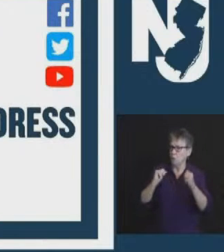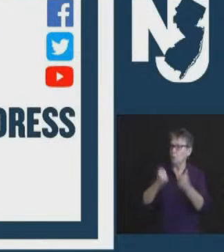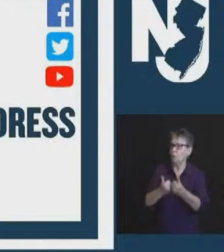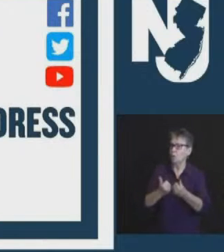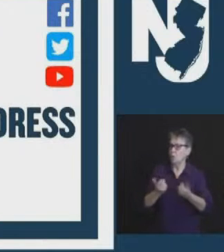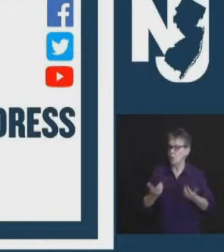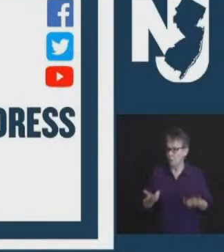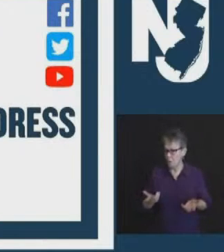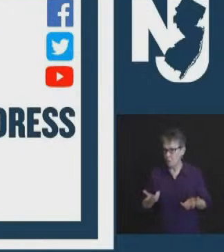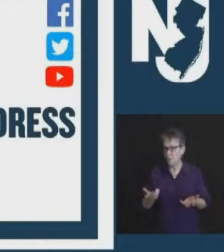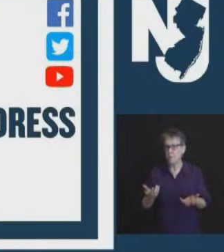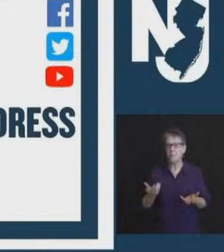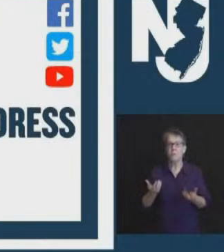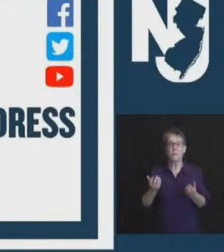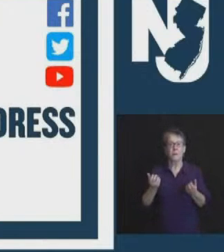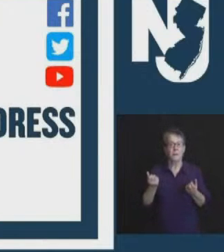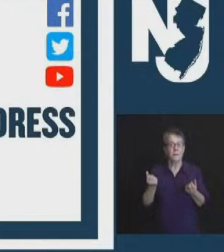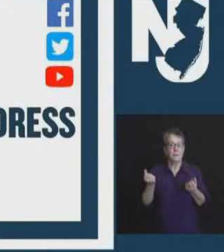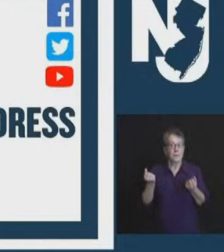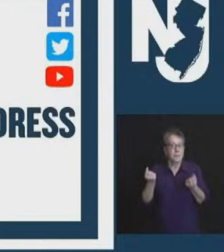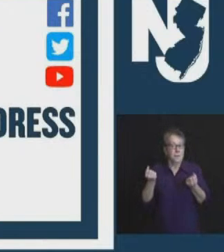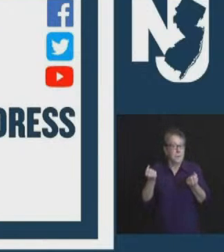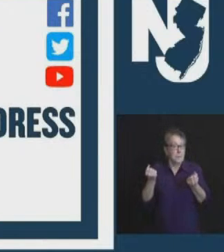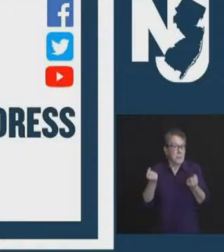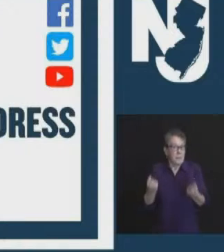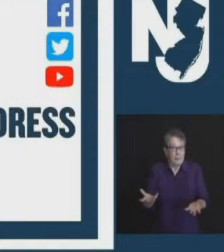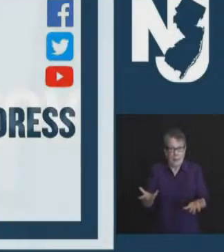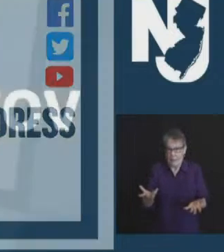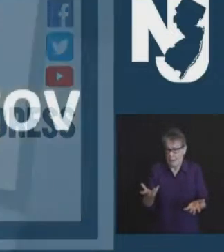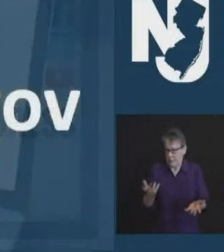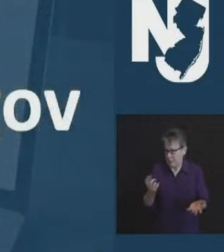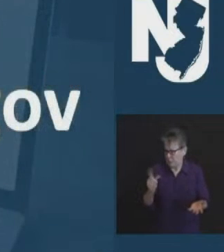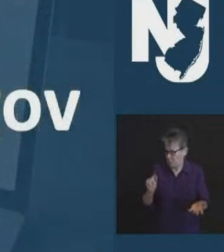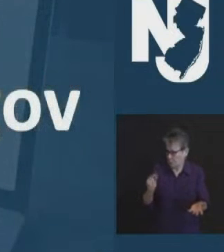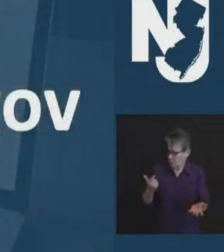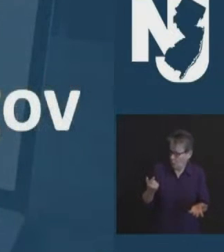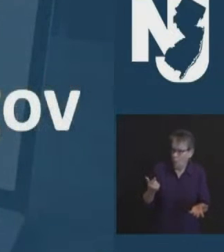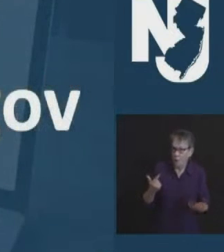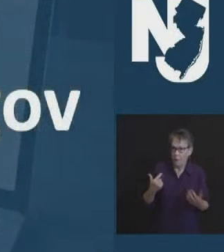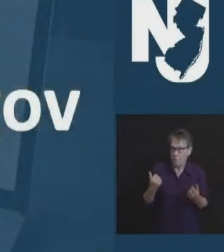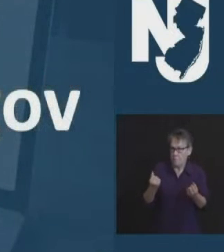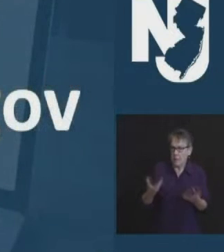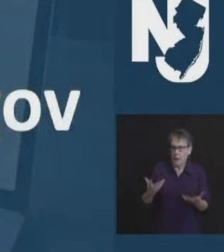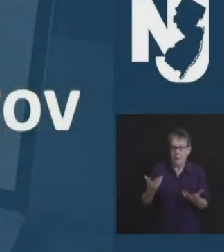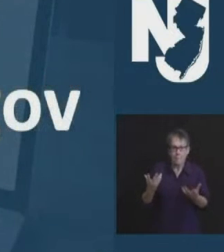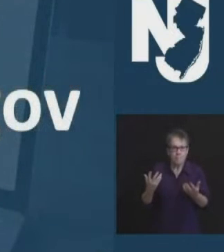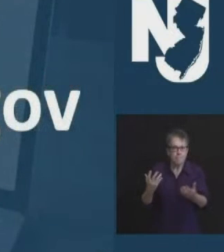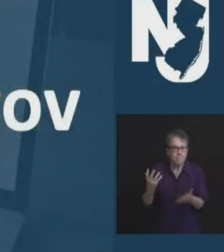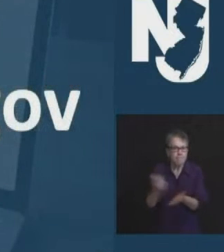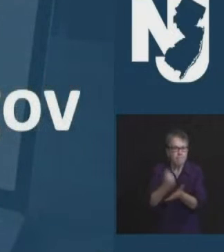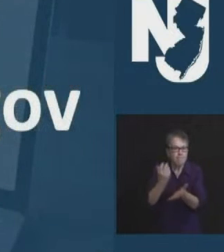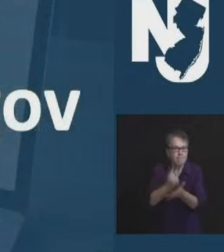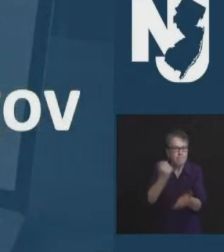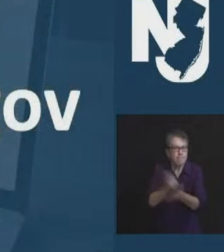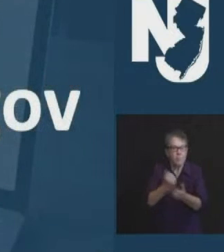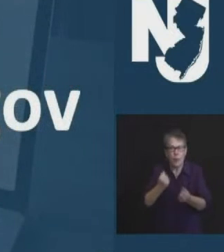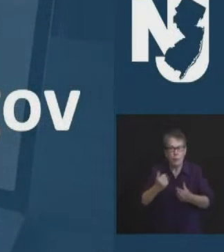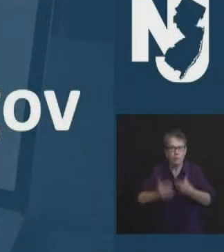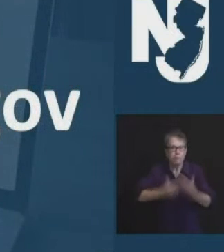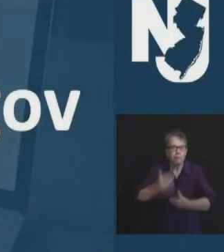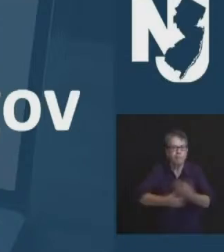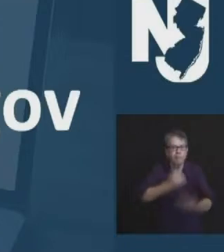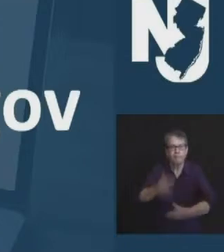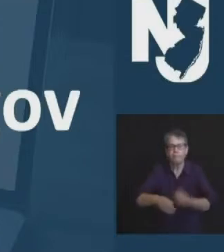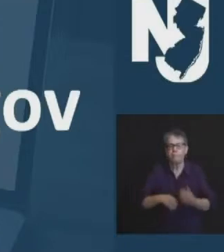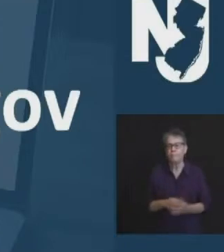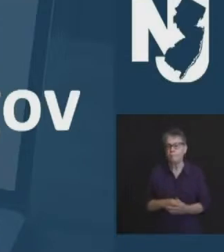encourage you to join me tomorrow as we reach for that day together. Now, it is my great pleasure to introduce the woman to my left, the Acting Commissioner of